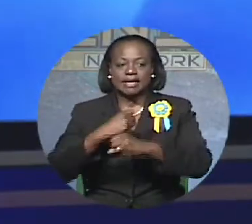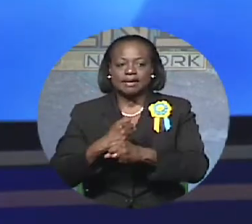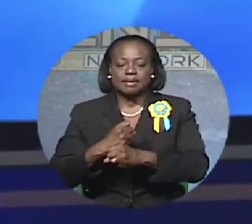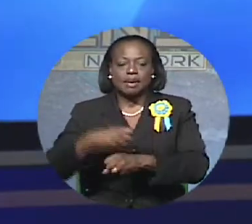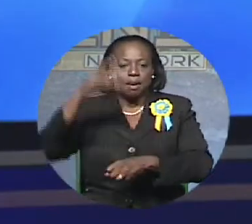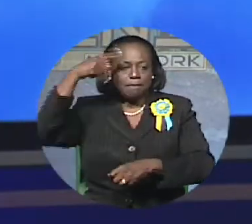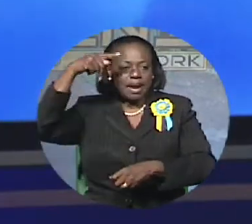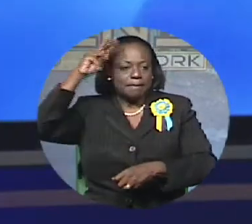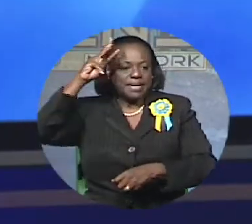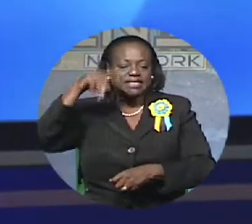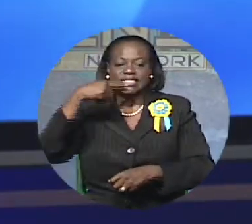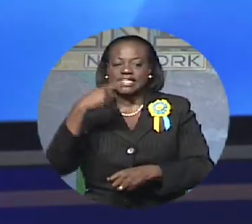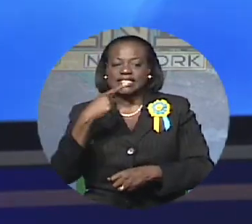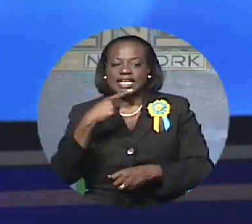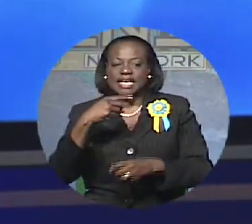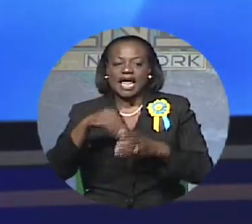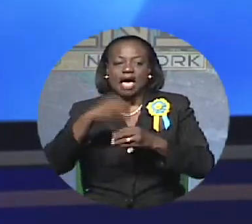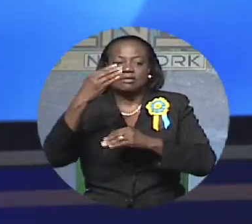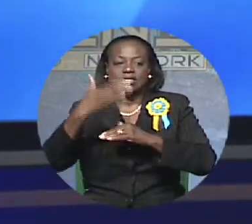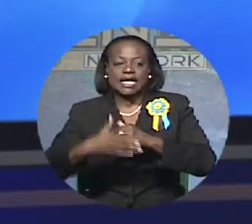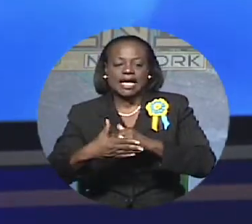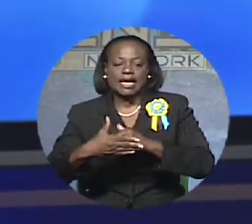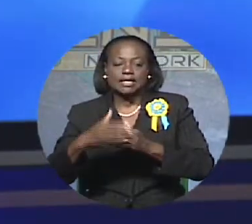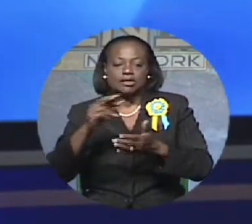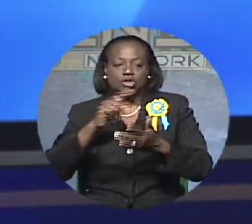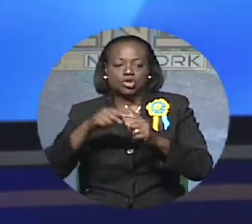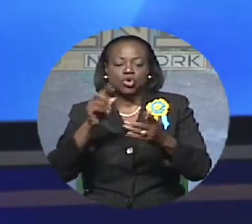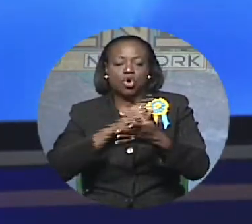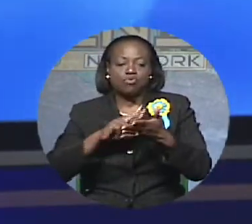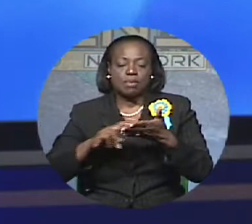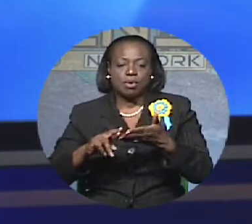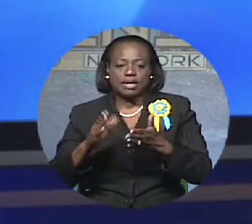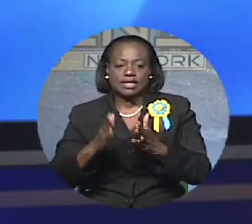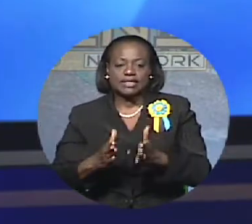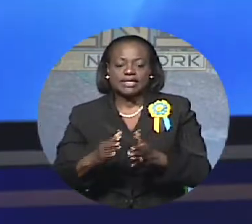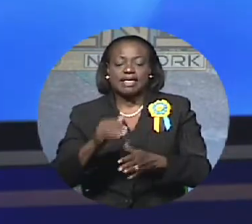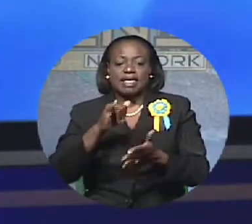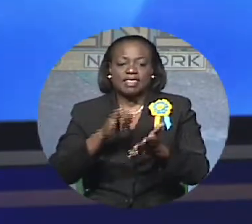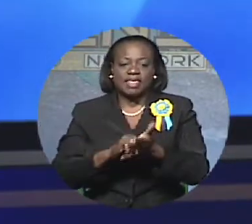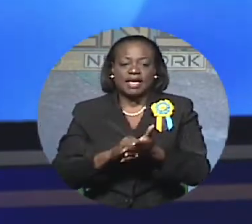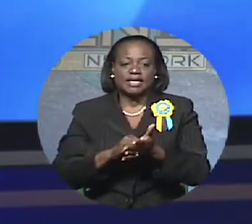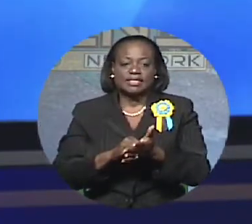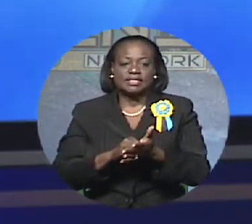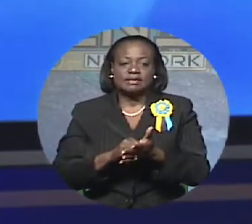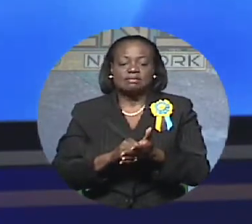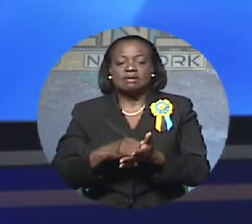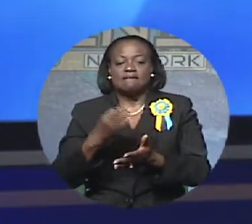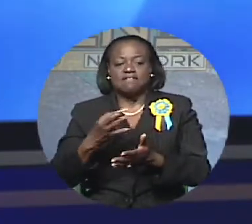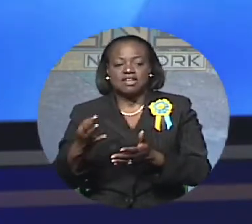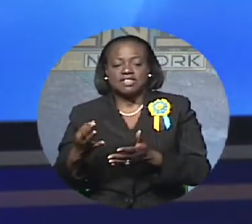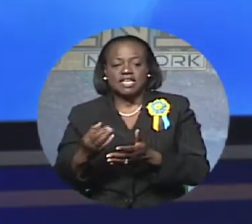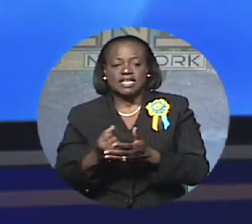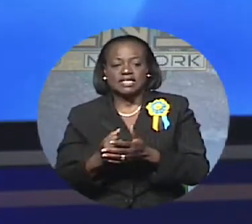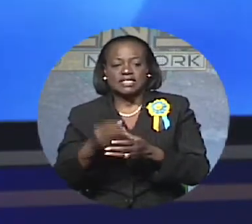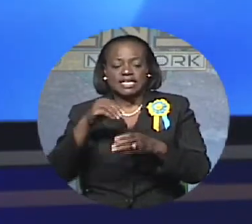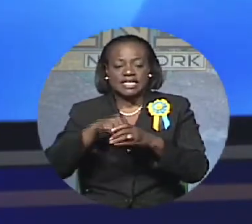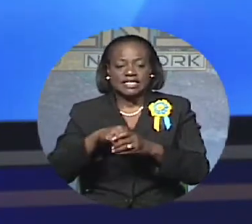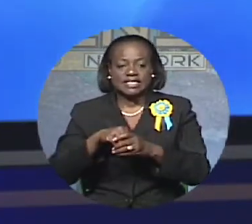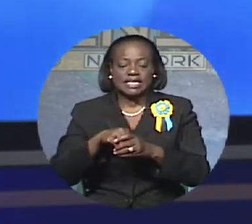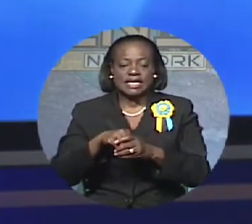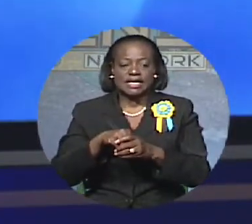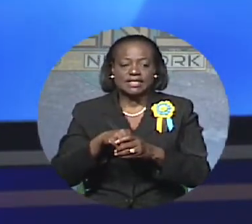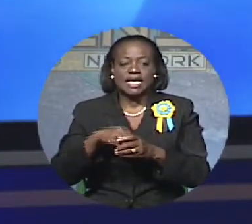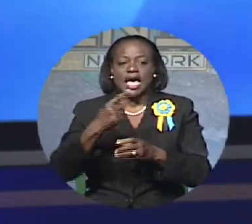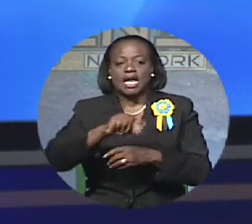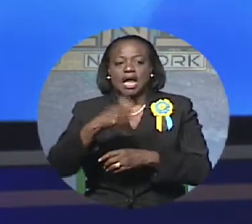Perry Christie told reporters outside Cabinet today that furnishings and traveling scheduled of Director Captain Stephen Russell and other